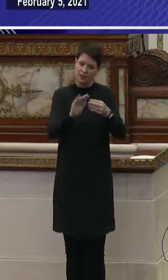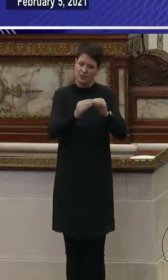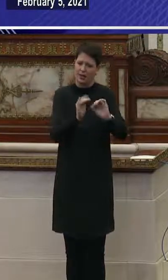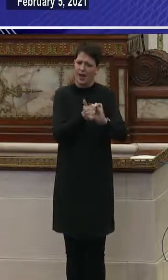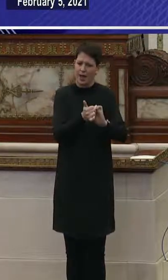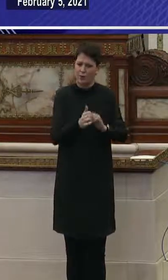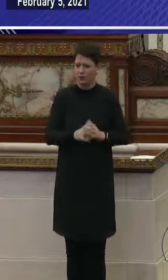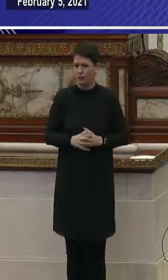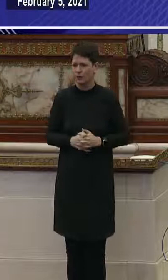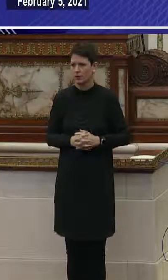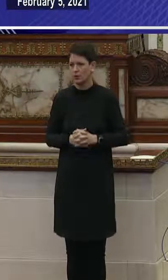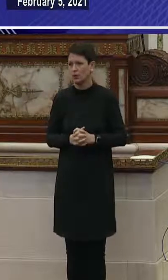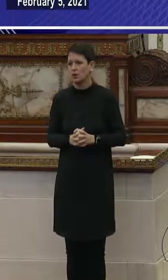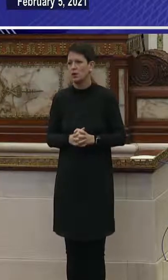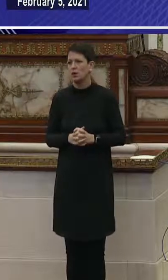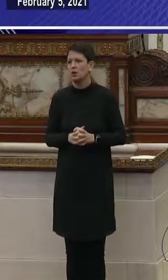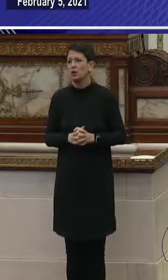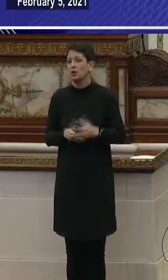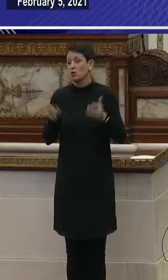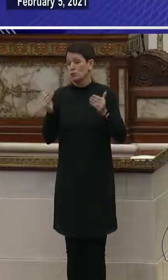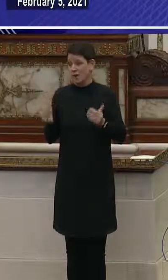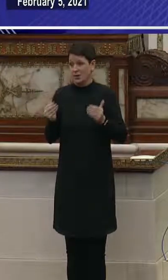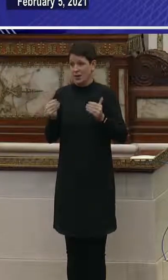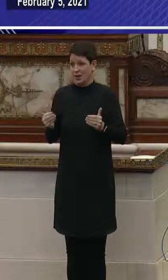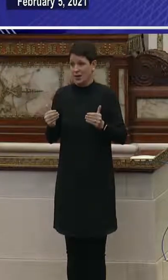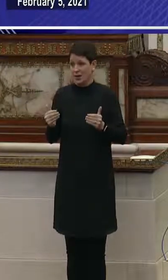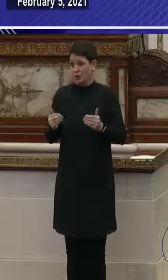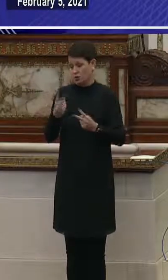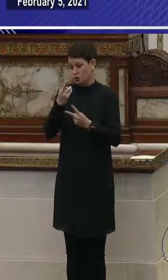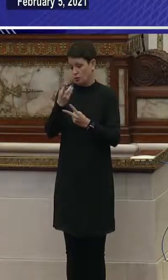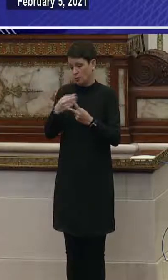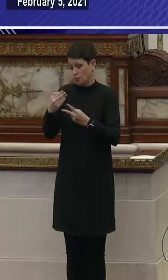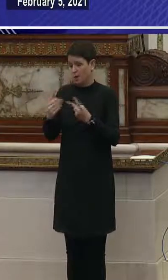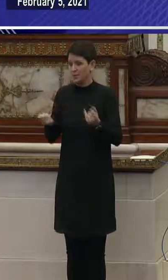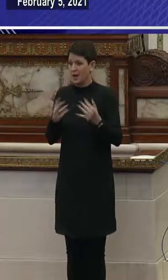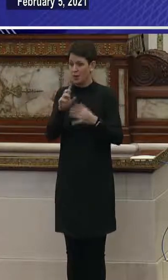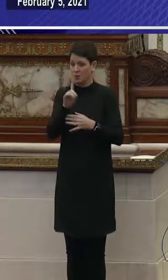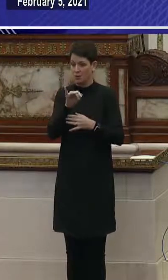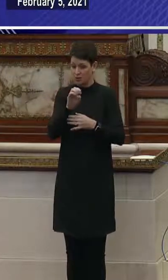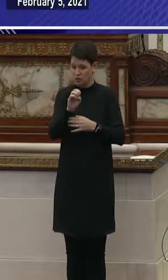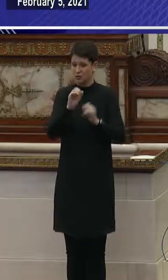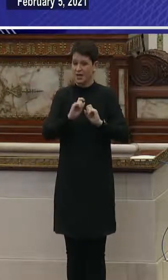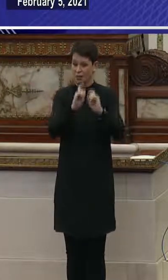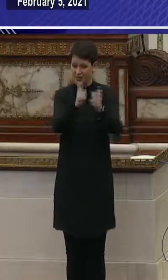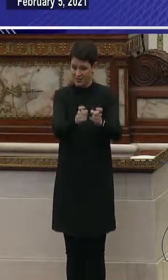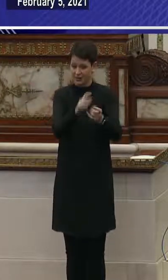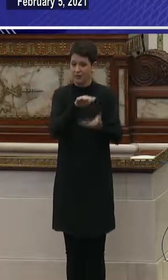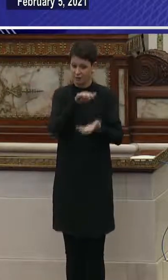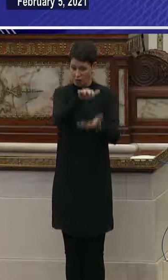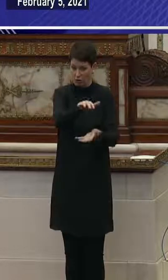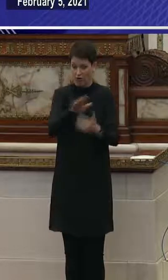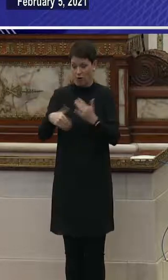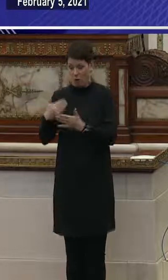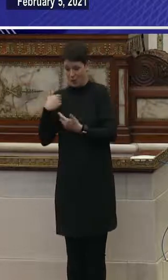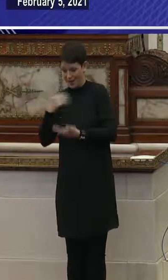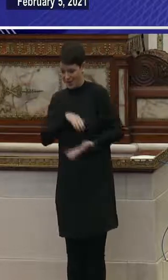Dr. Farley? Yeah, so now it's twofold. It's how many doses can we deliver of all the doses we have, and then it's also how many